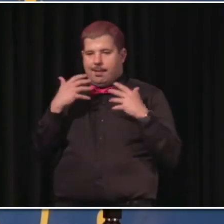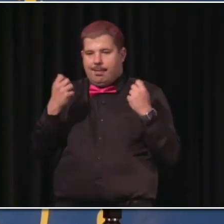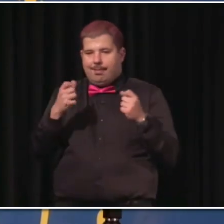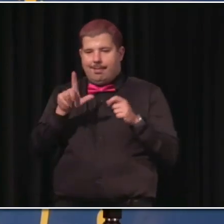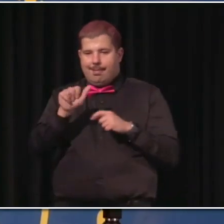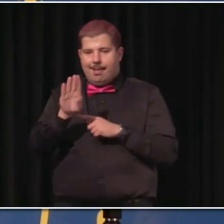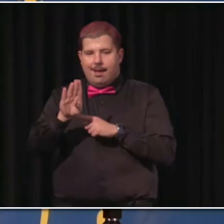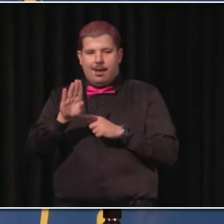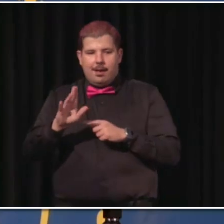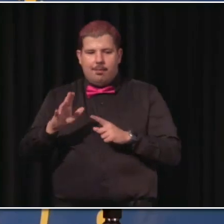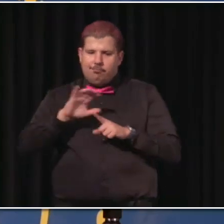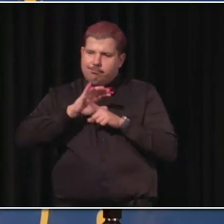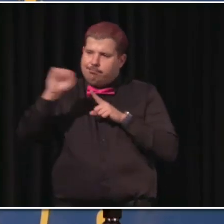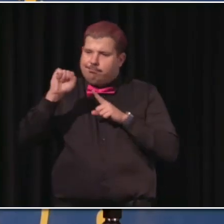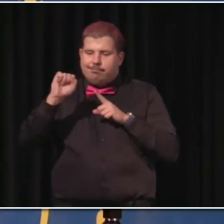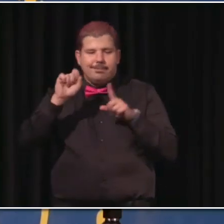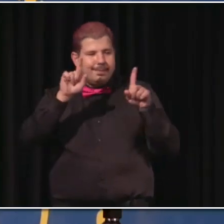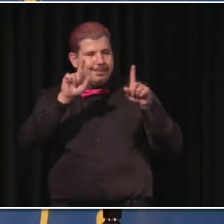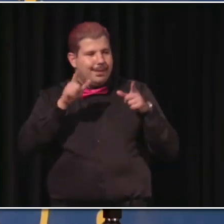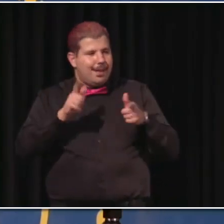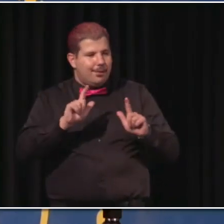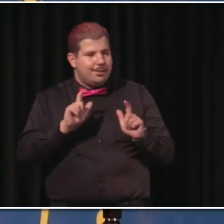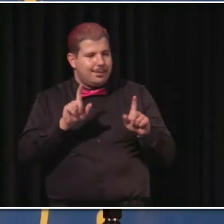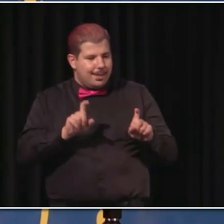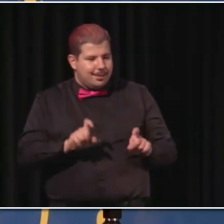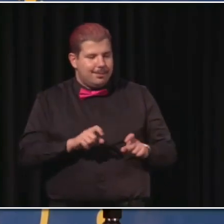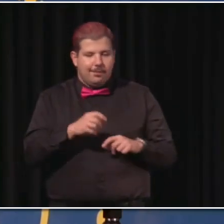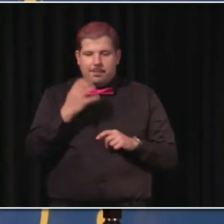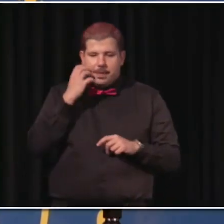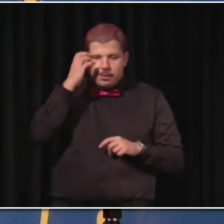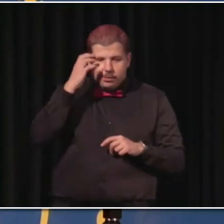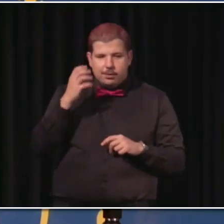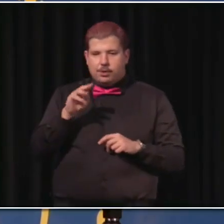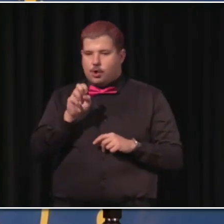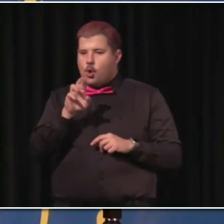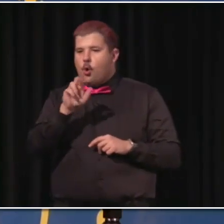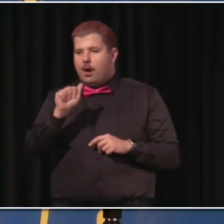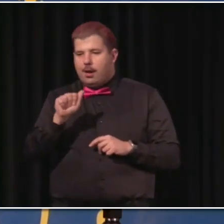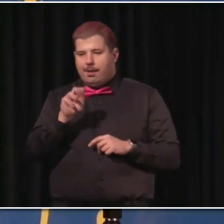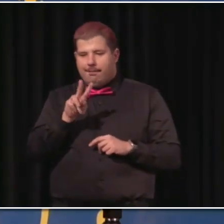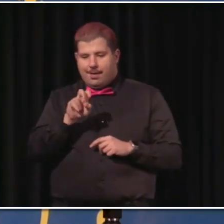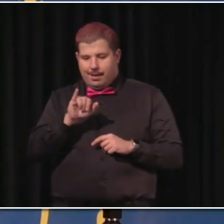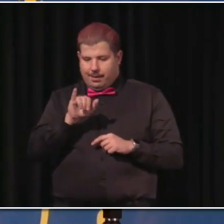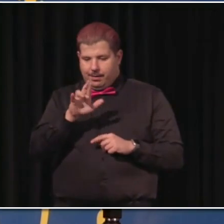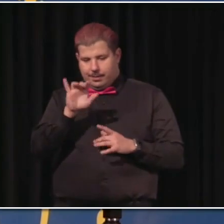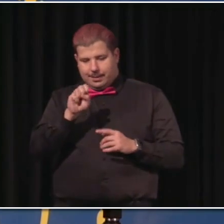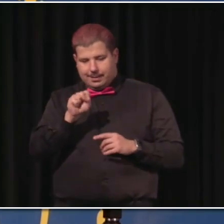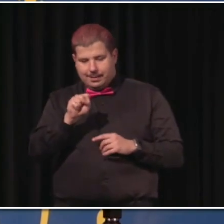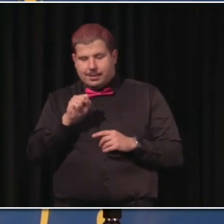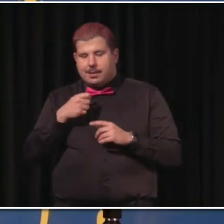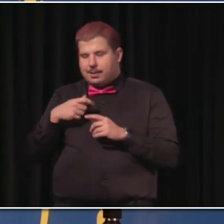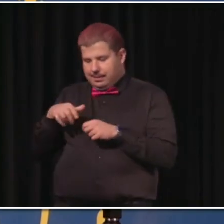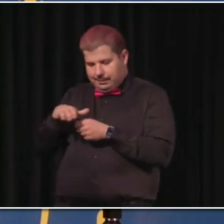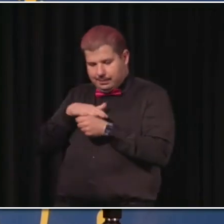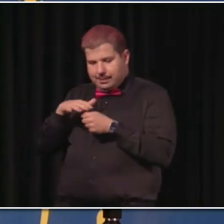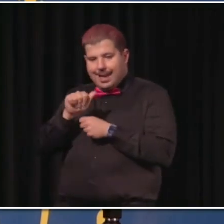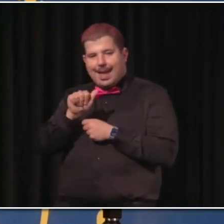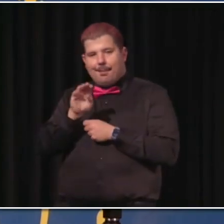that allows us to test for measles, hepatitis, norovirus, even anthrax right here in San Diego.